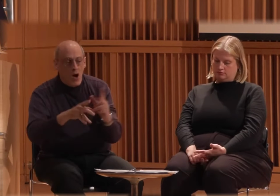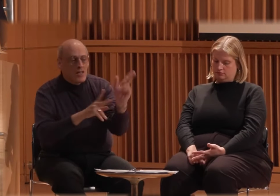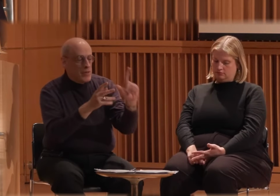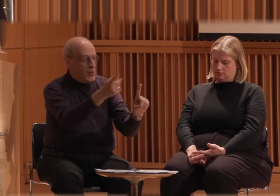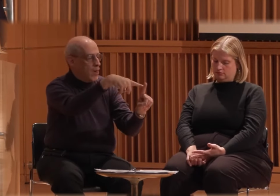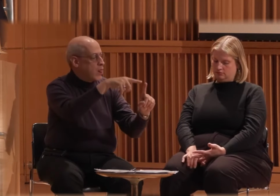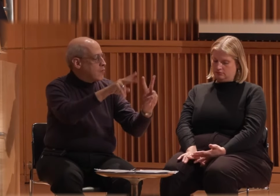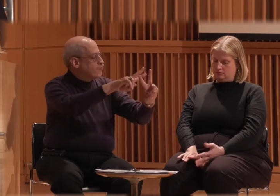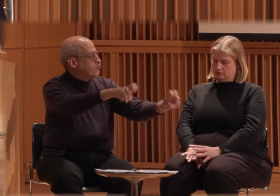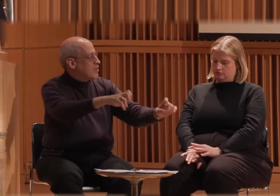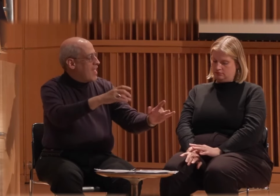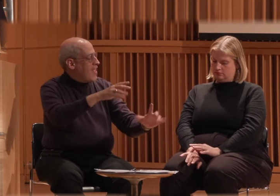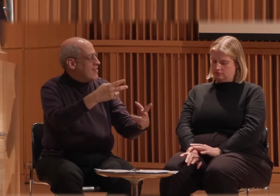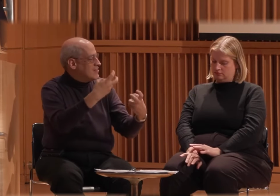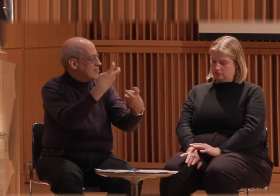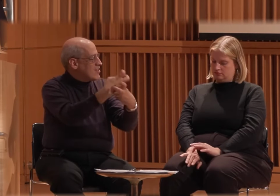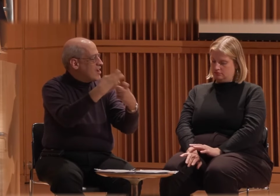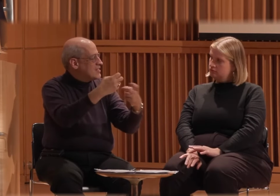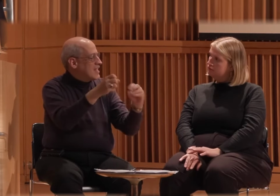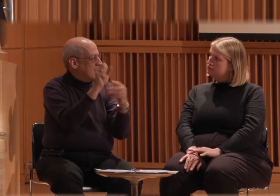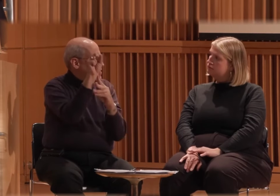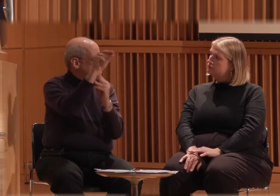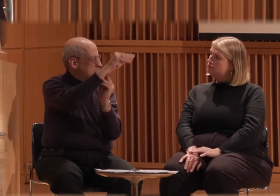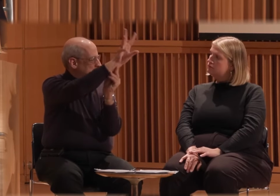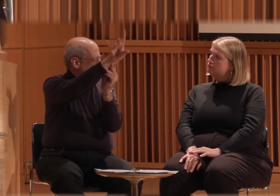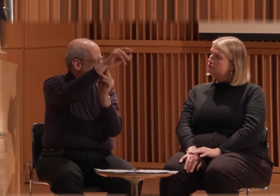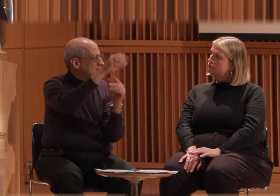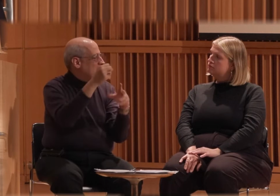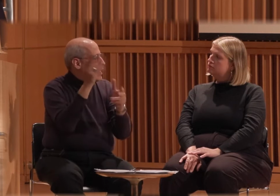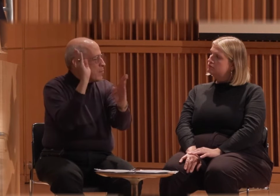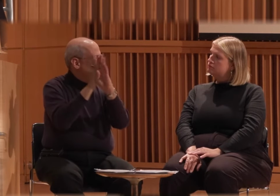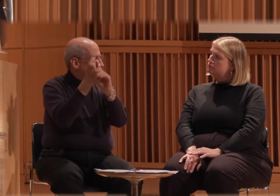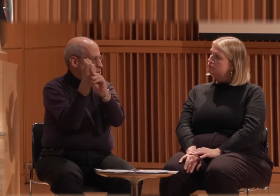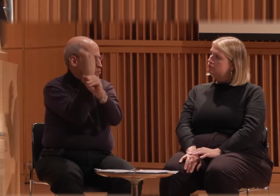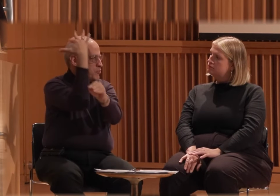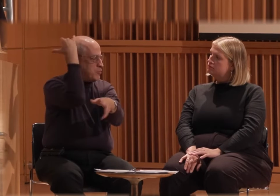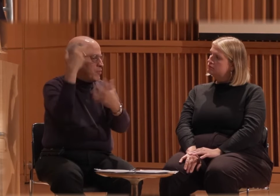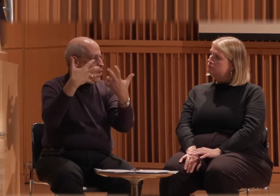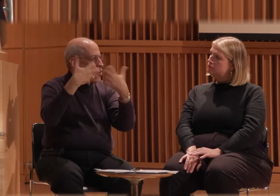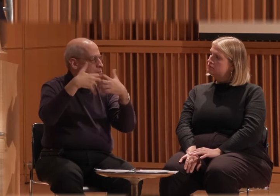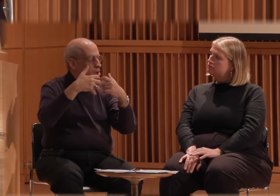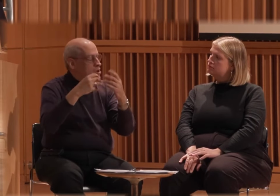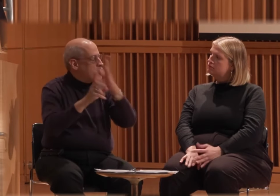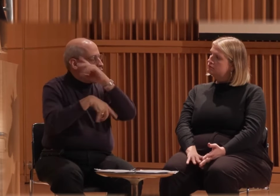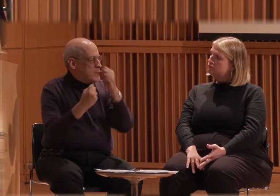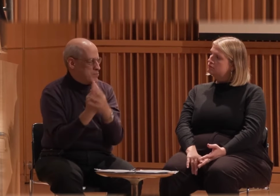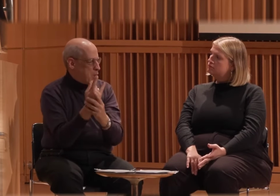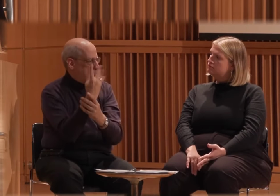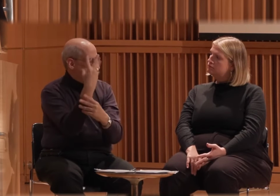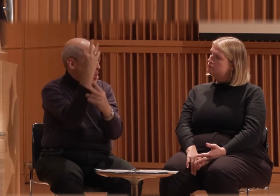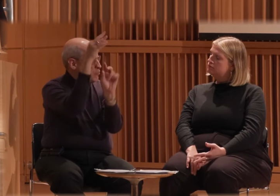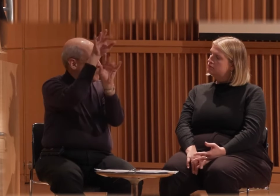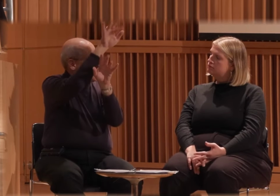at toxic sites or toxic emissions, whether it's buses or incinerators or factories, and they started to